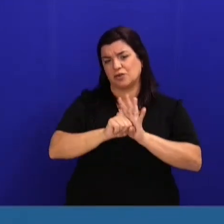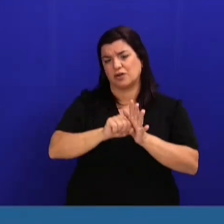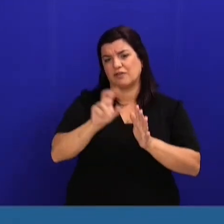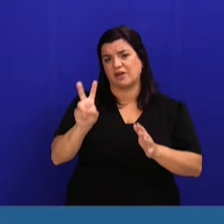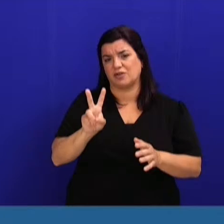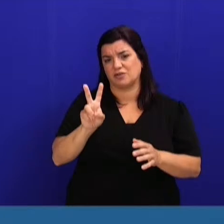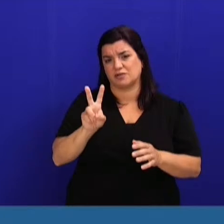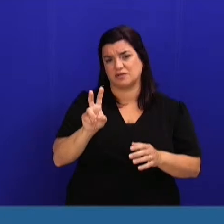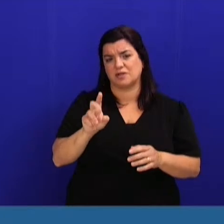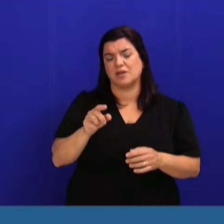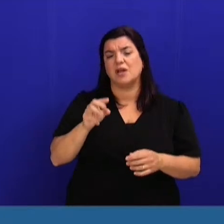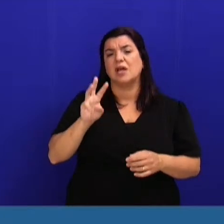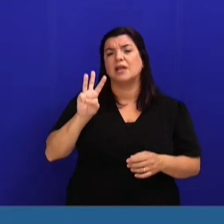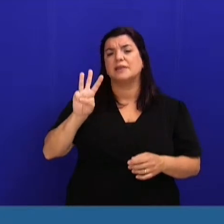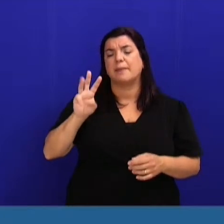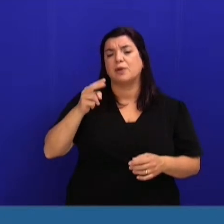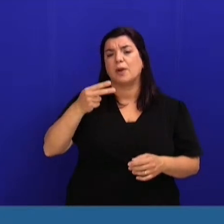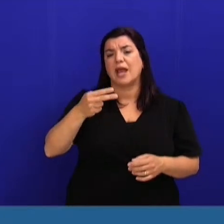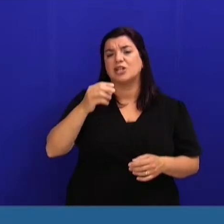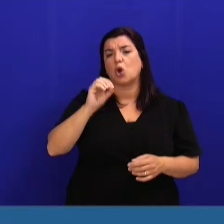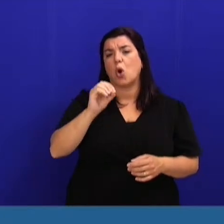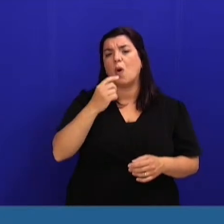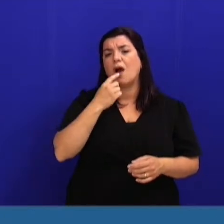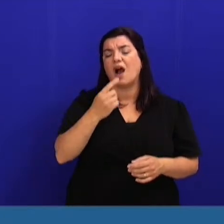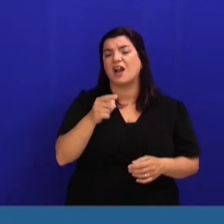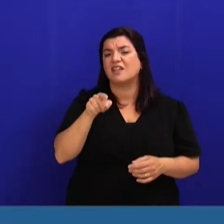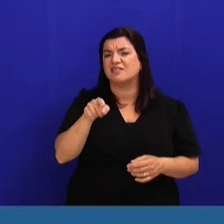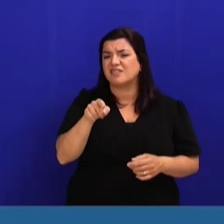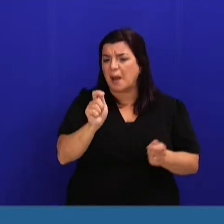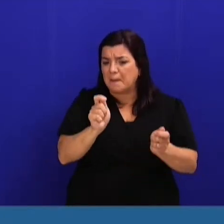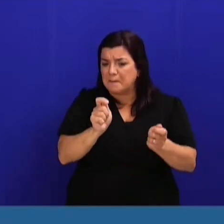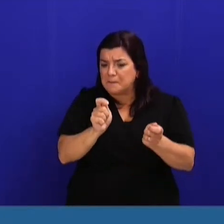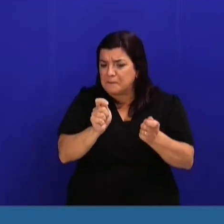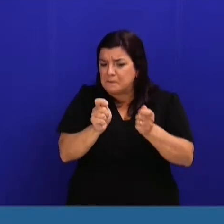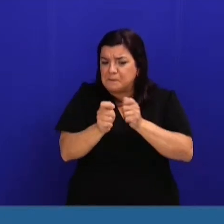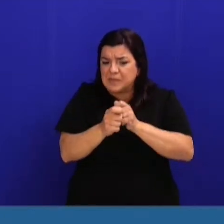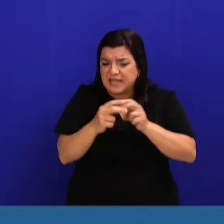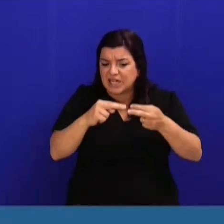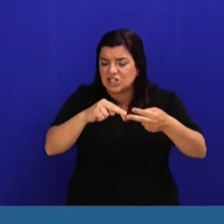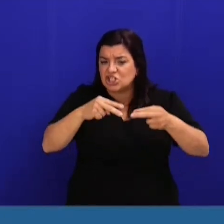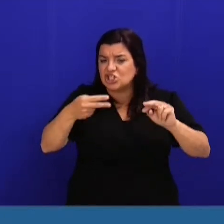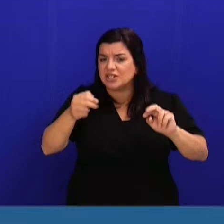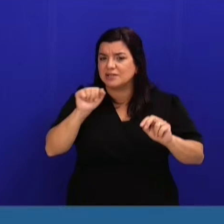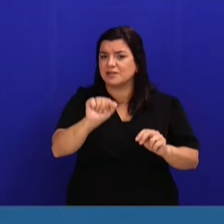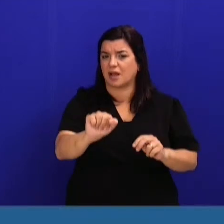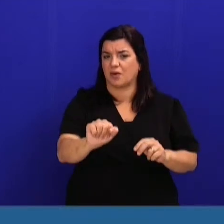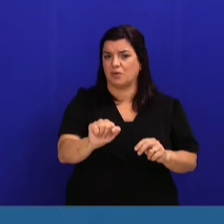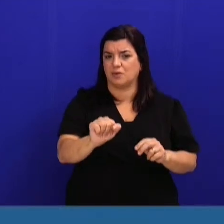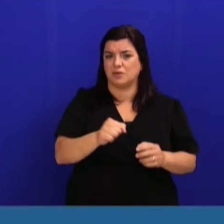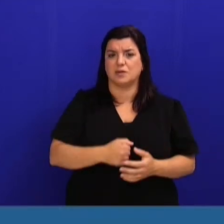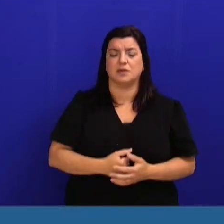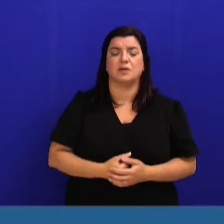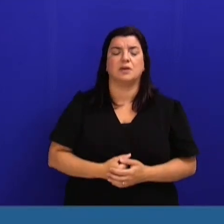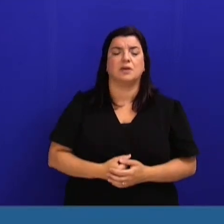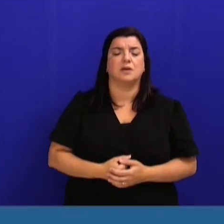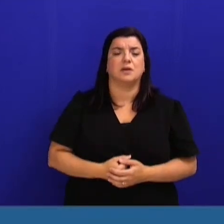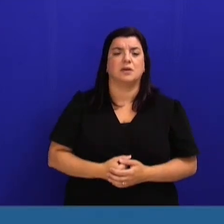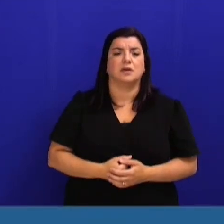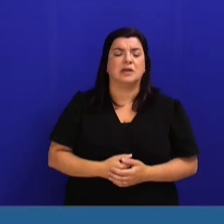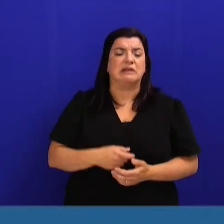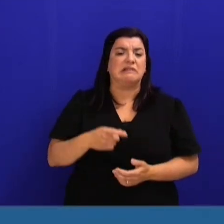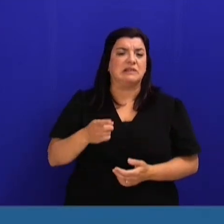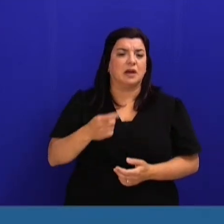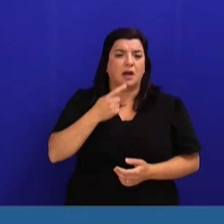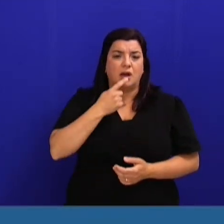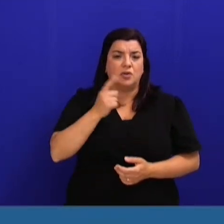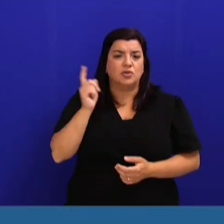mutated. There were also concerns of a new variant in Vietnam, but now the WHO has said that this is actually a mutation